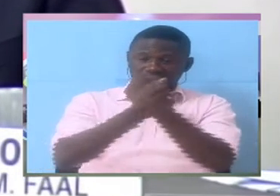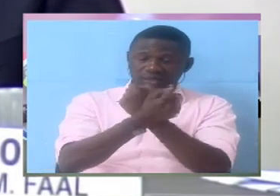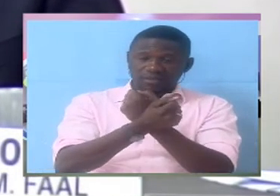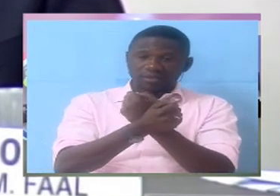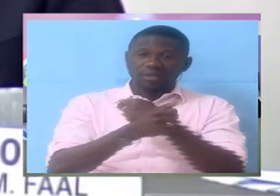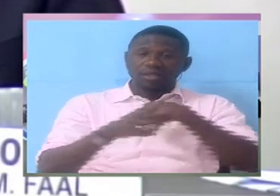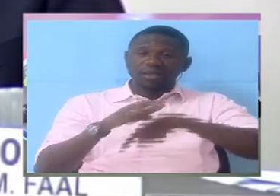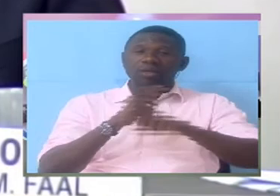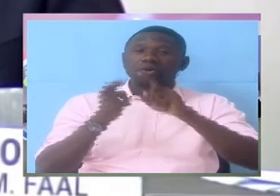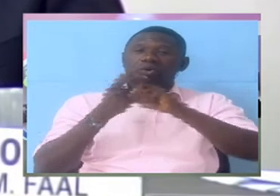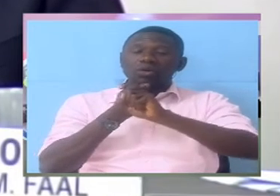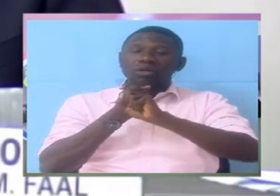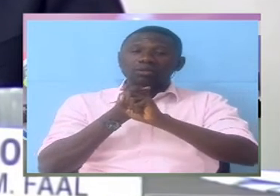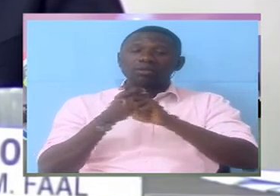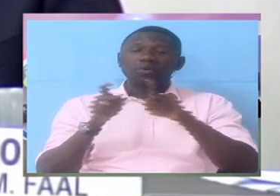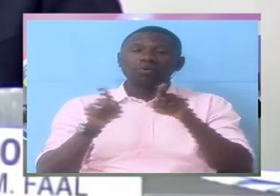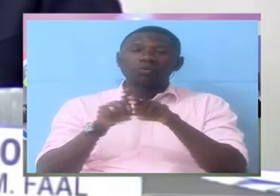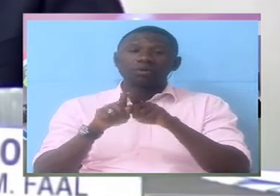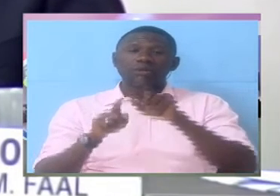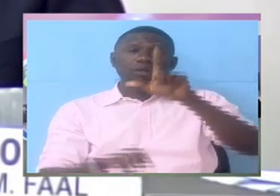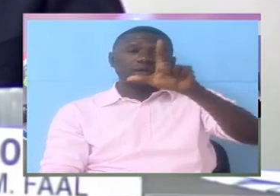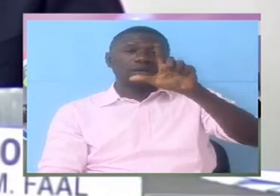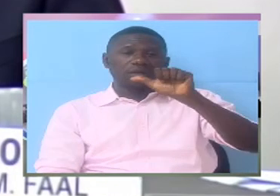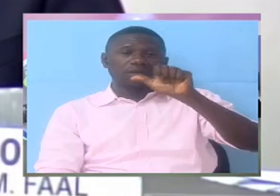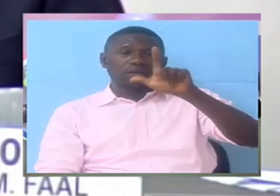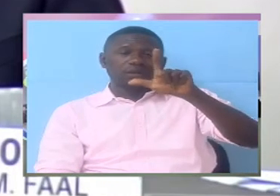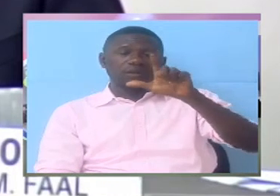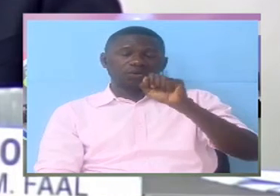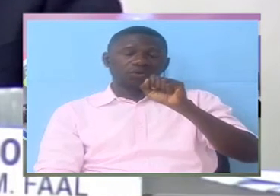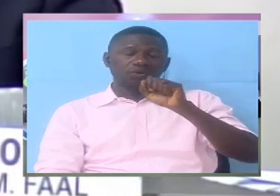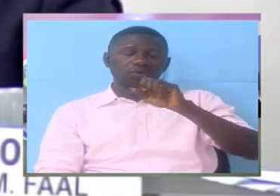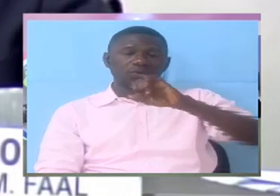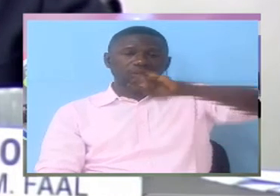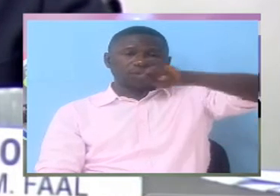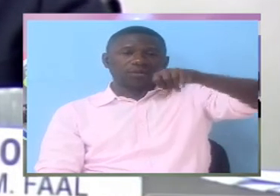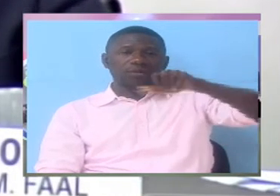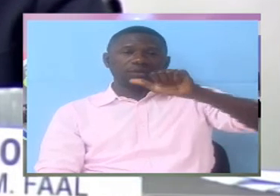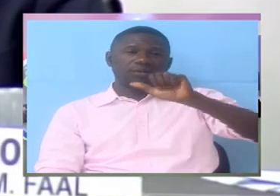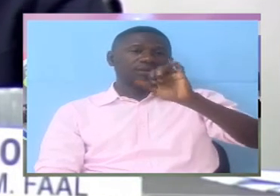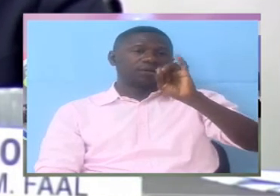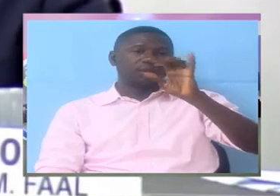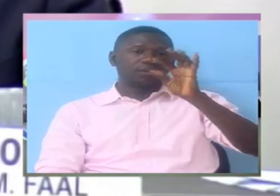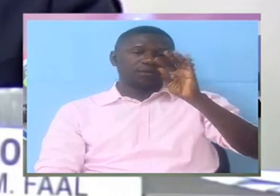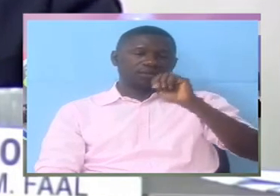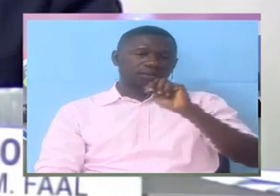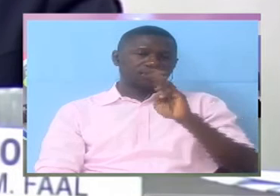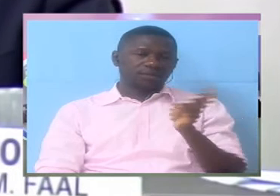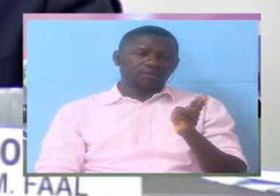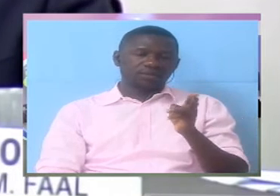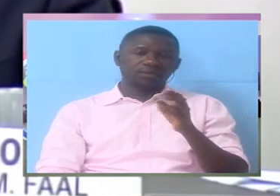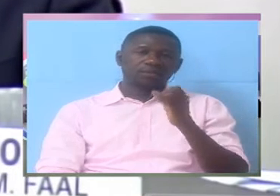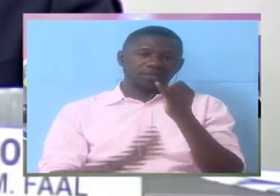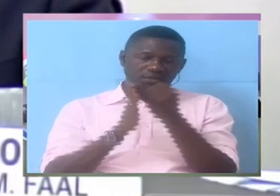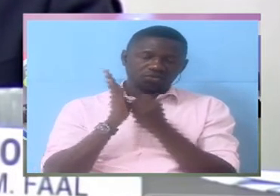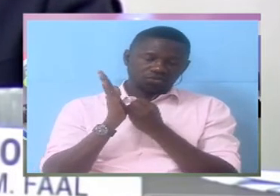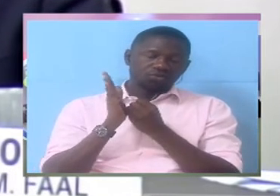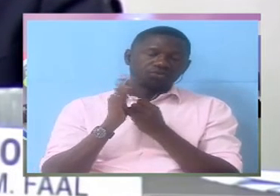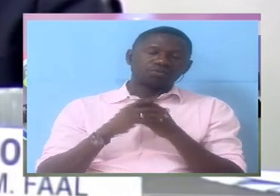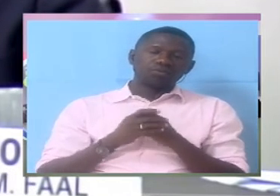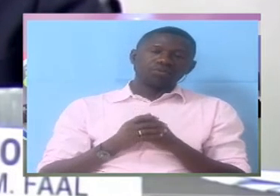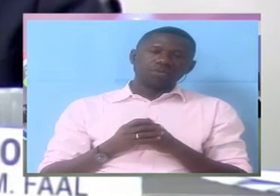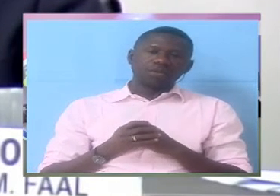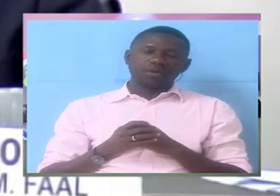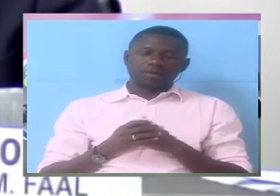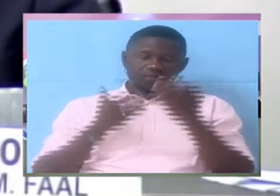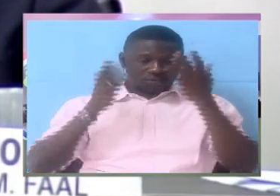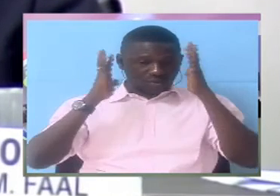ya muta ka kula me alon ko asujita ning Ibrahim Lalo Jaite la kula. And he was taken before